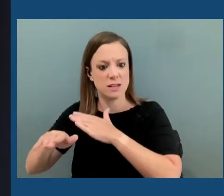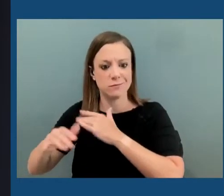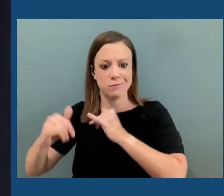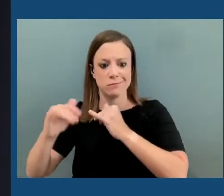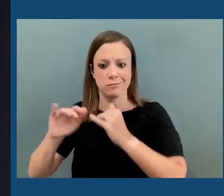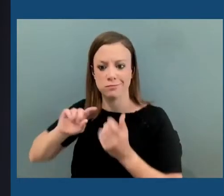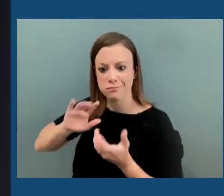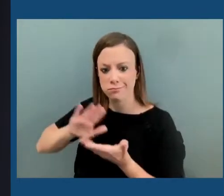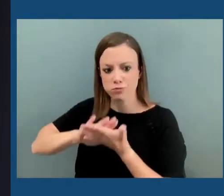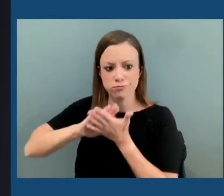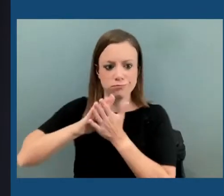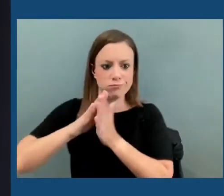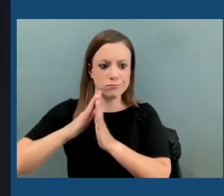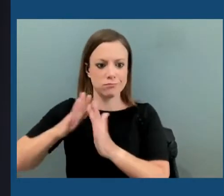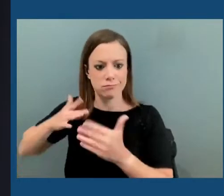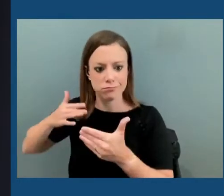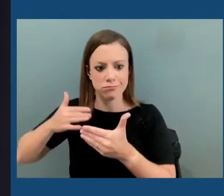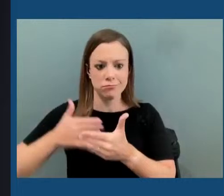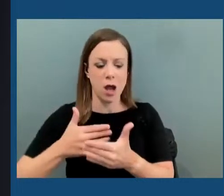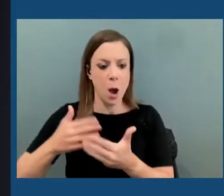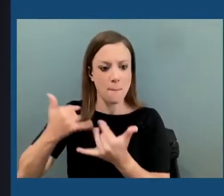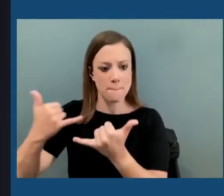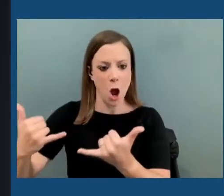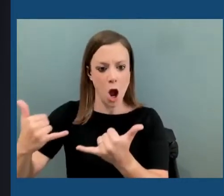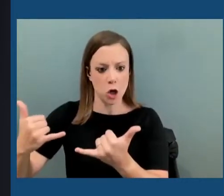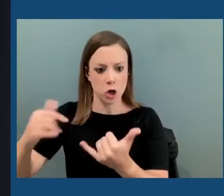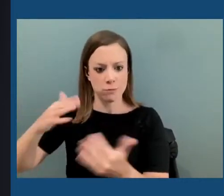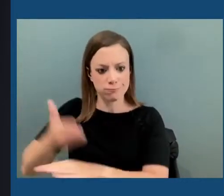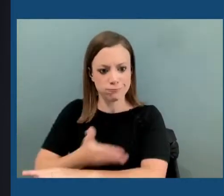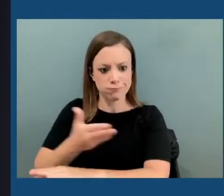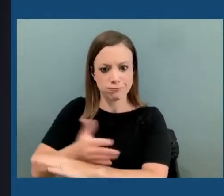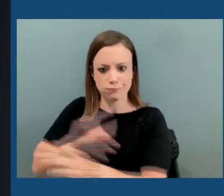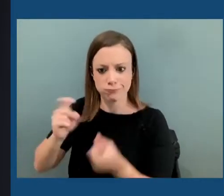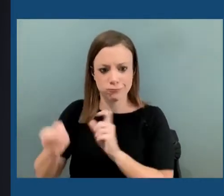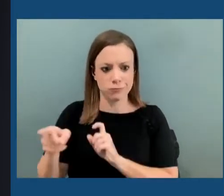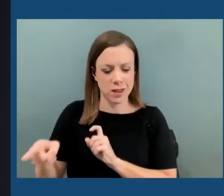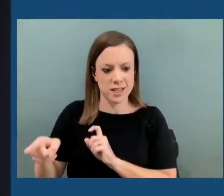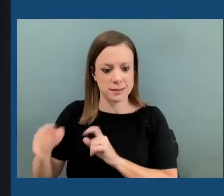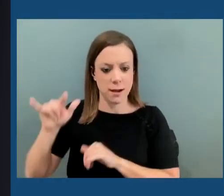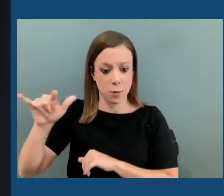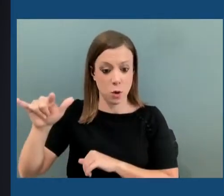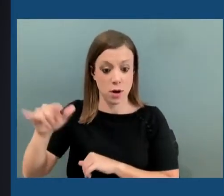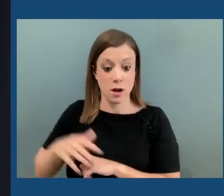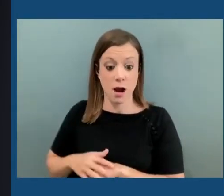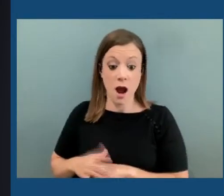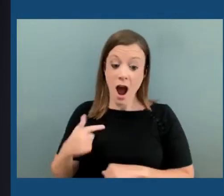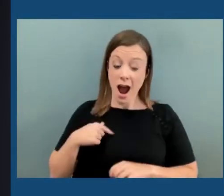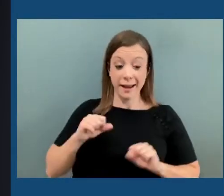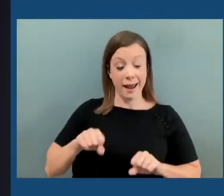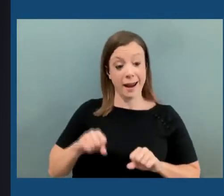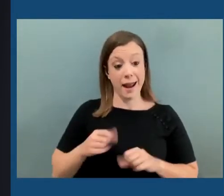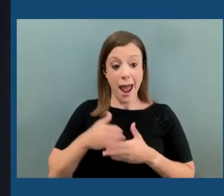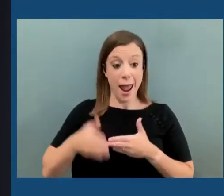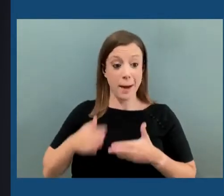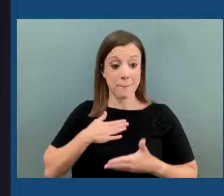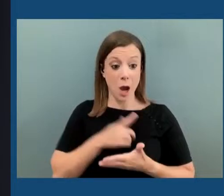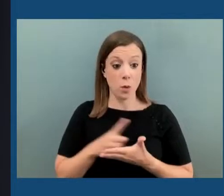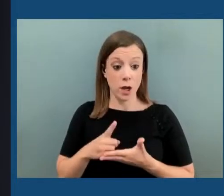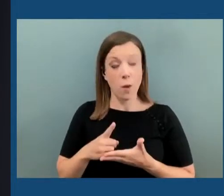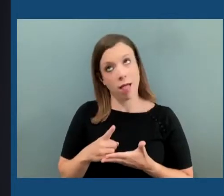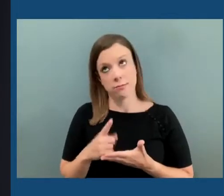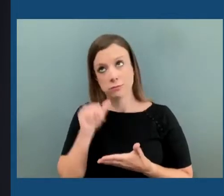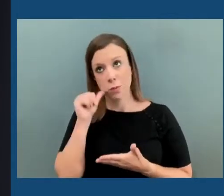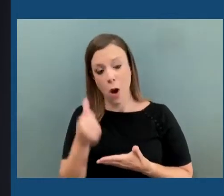infrastructure. So it's fitting now that I get to end my week, although actually we have a lot to do tomorrow, but we're going to end our week here to